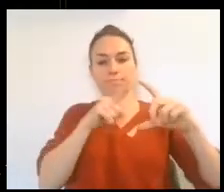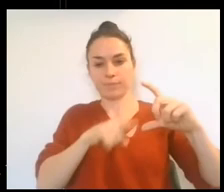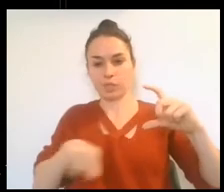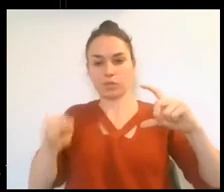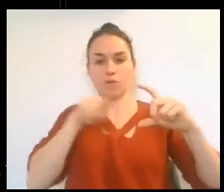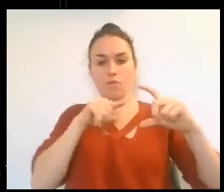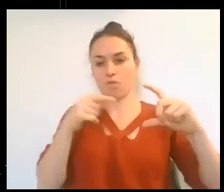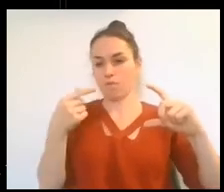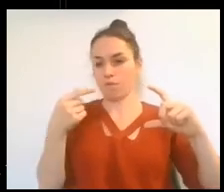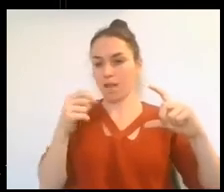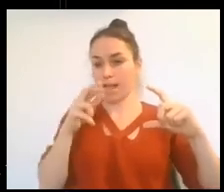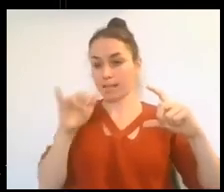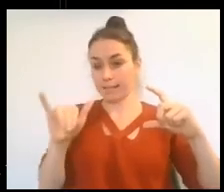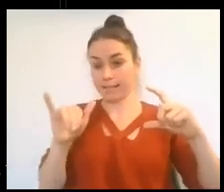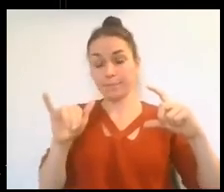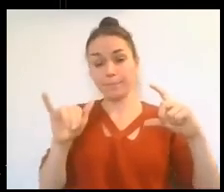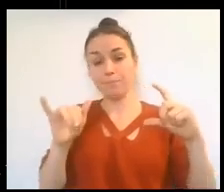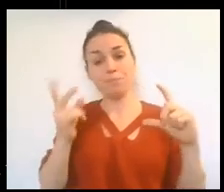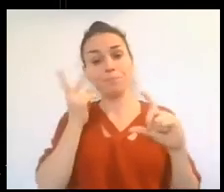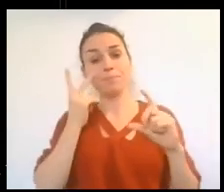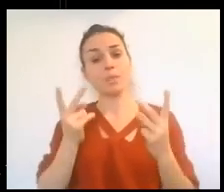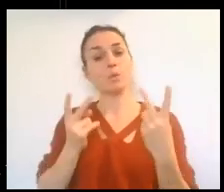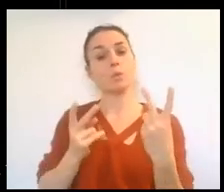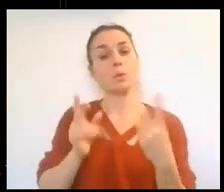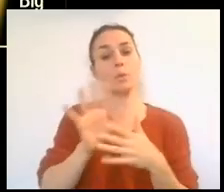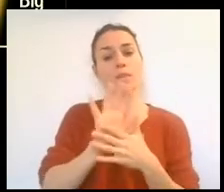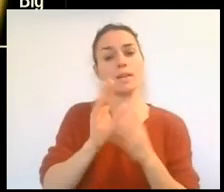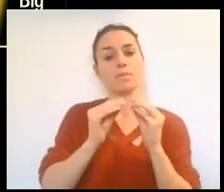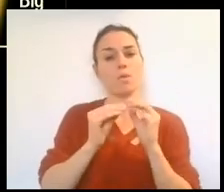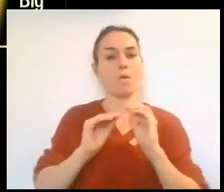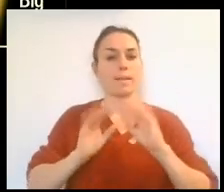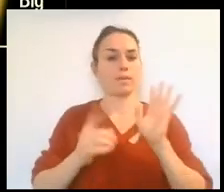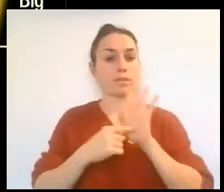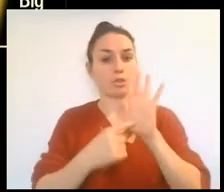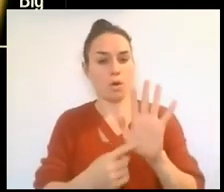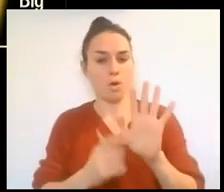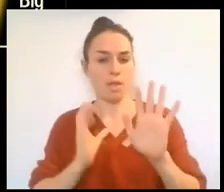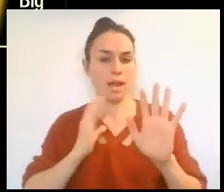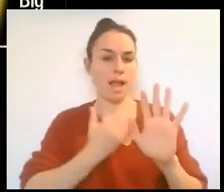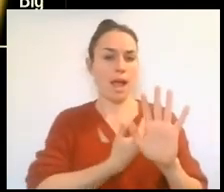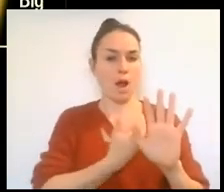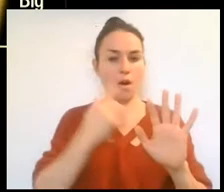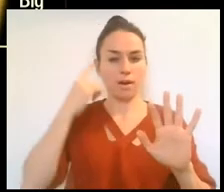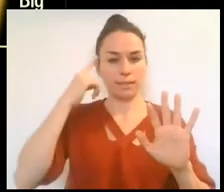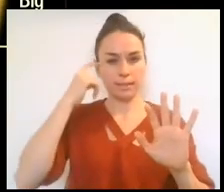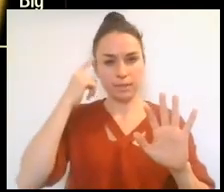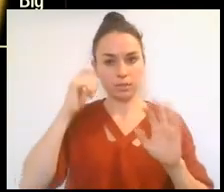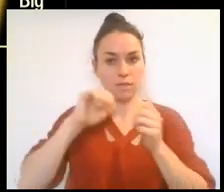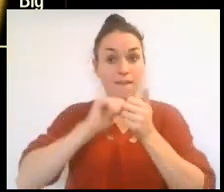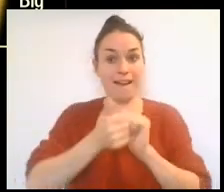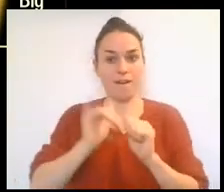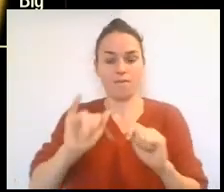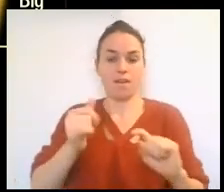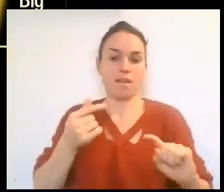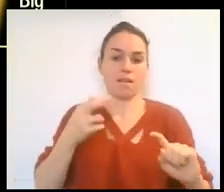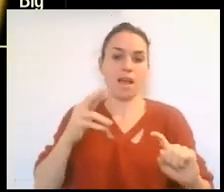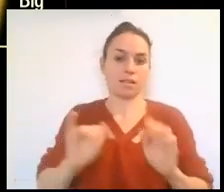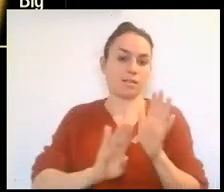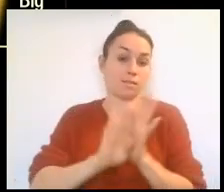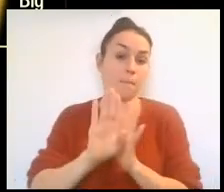you have it, two videos that demonstrate in more detail how we think that galaxies have formed.